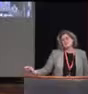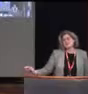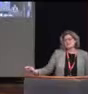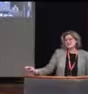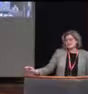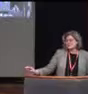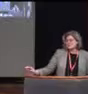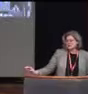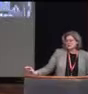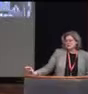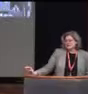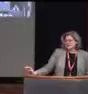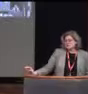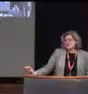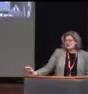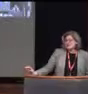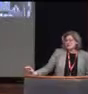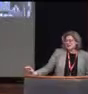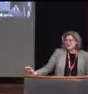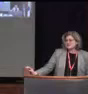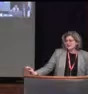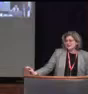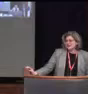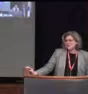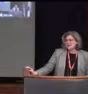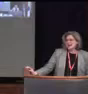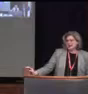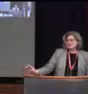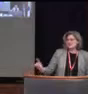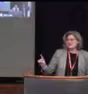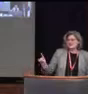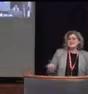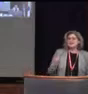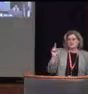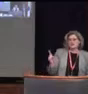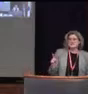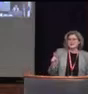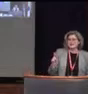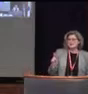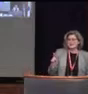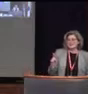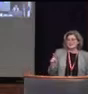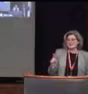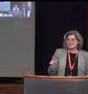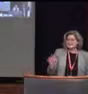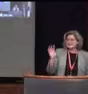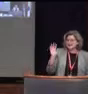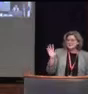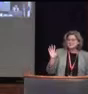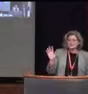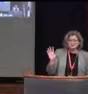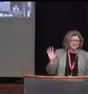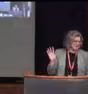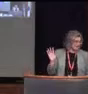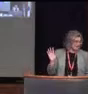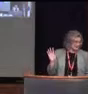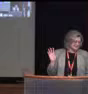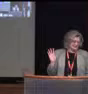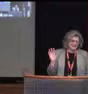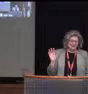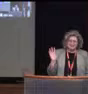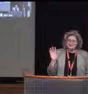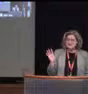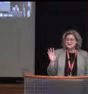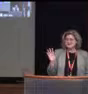Thanks so much. Bonnie is a hard act to follow, but I actually think it turns out it was better that way. And that was totally my fault. I